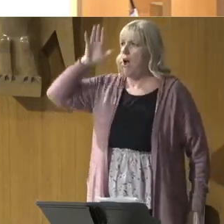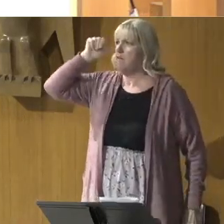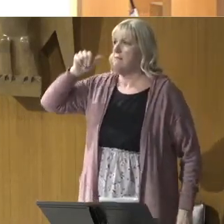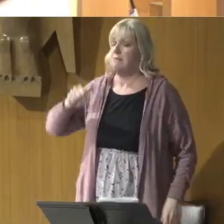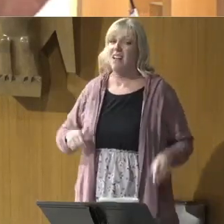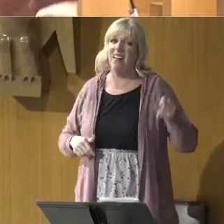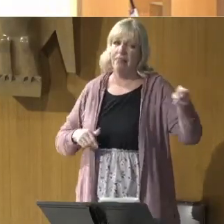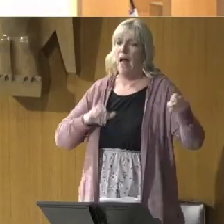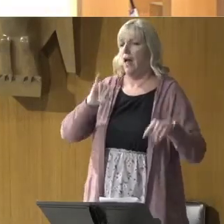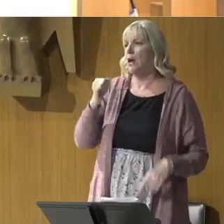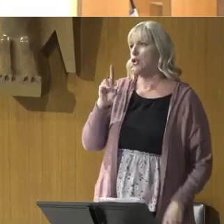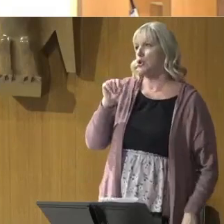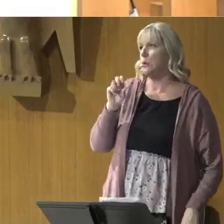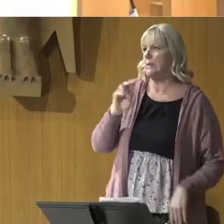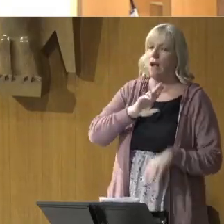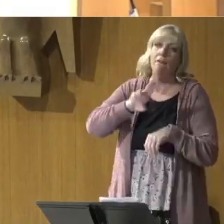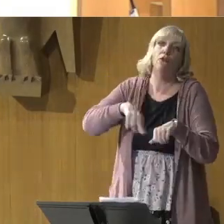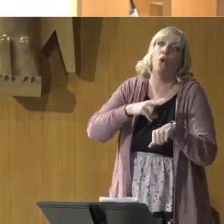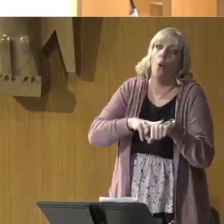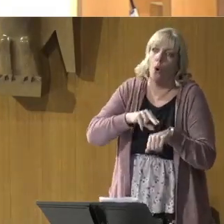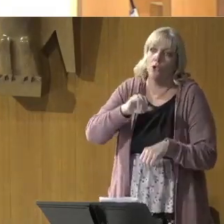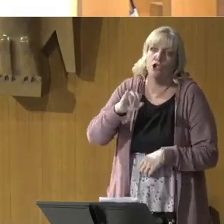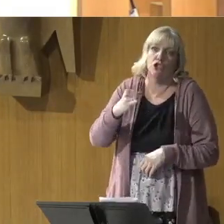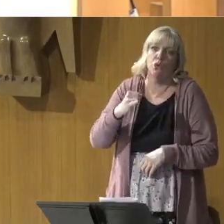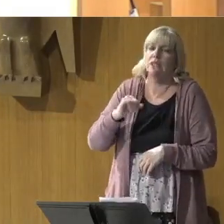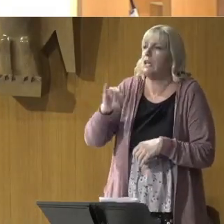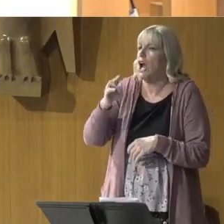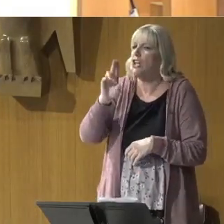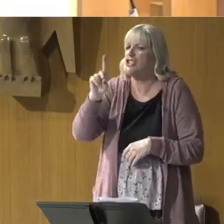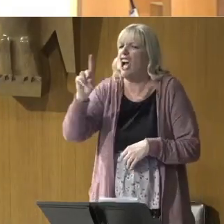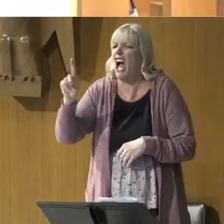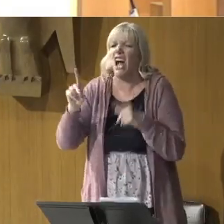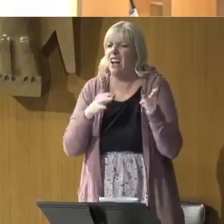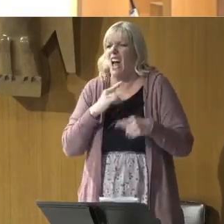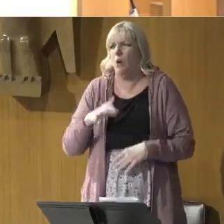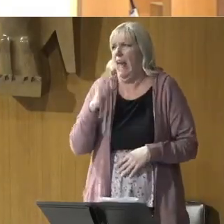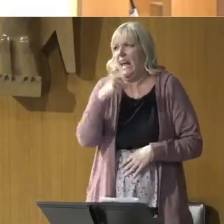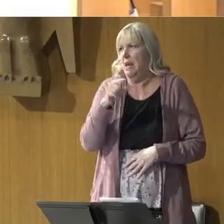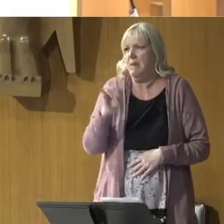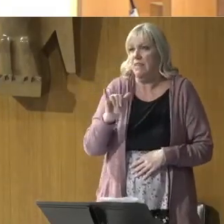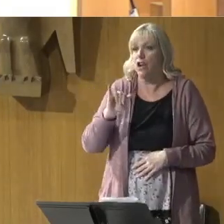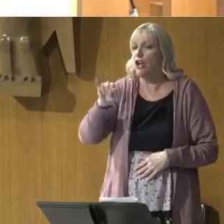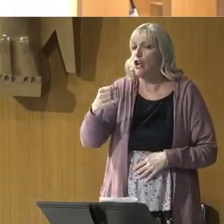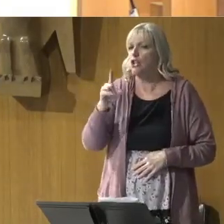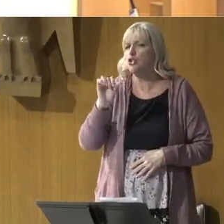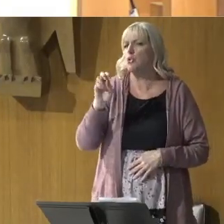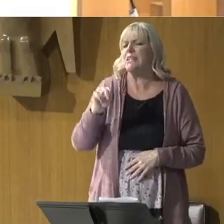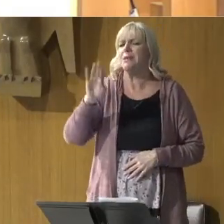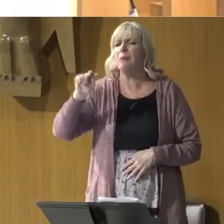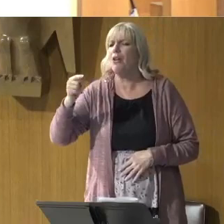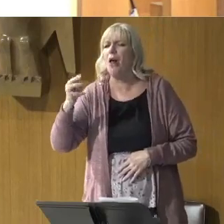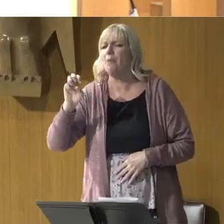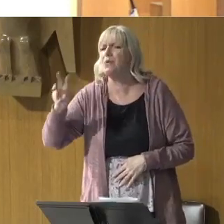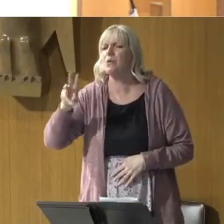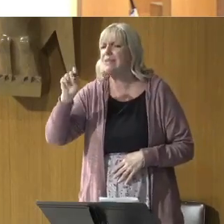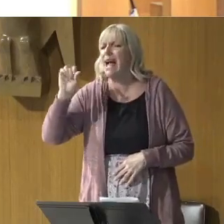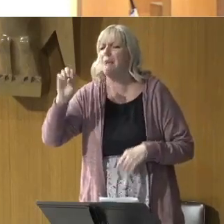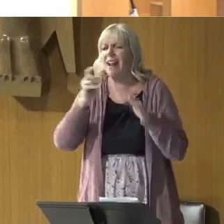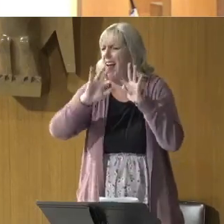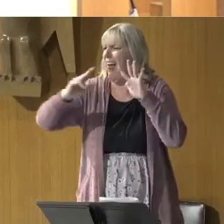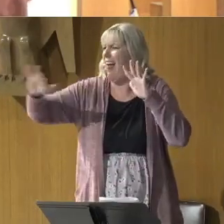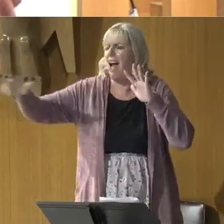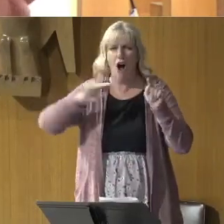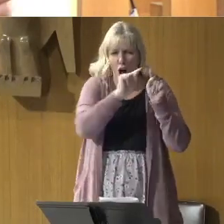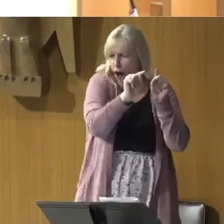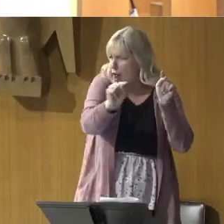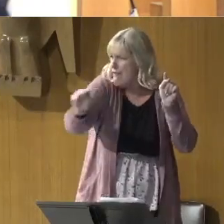yeah, no doubt that dude will fall away. John, yeah, don't like that guy either. Judas, Bartholomew, Simon the Zealot, Philip, Matthew,